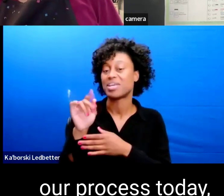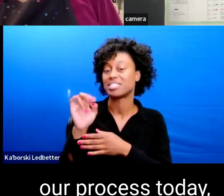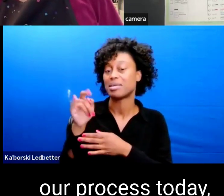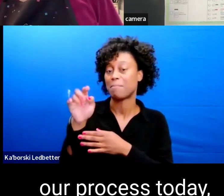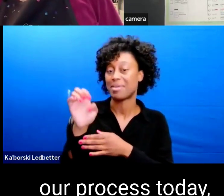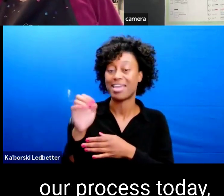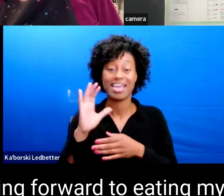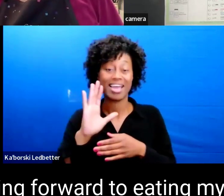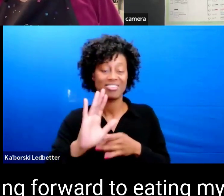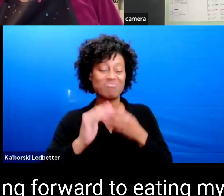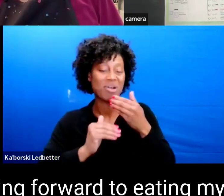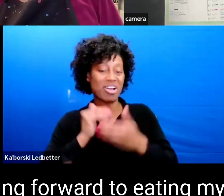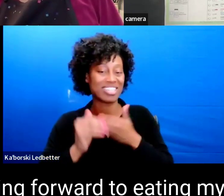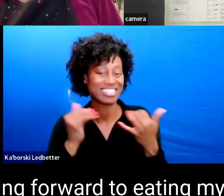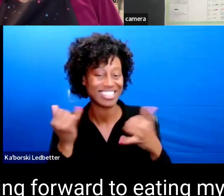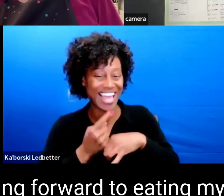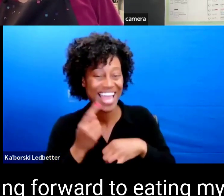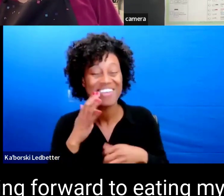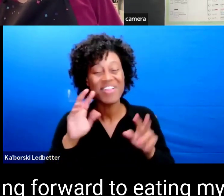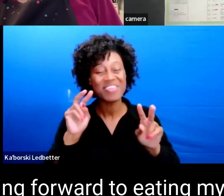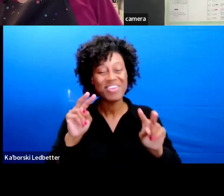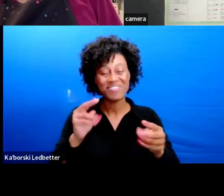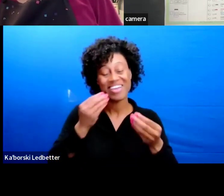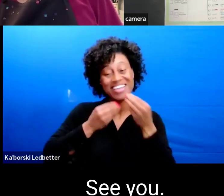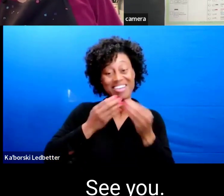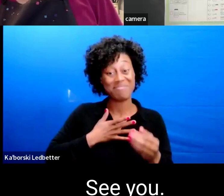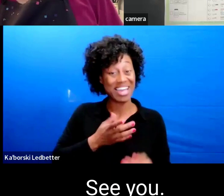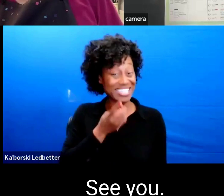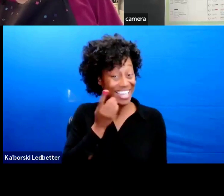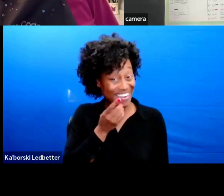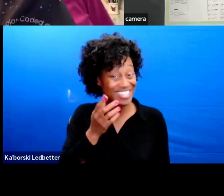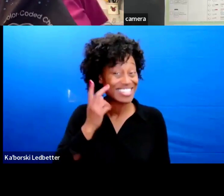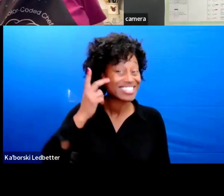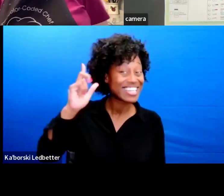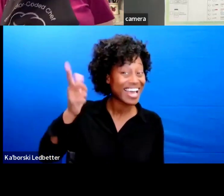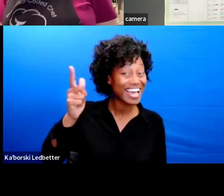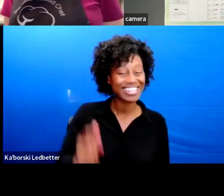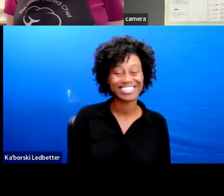our process today. Looking forward to eating my dinner. See ya.